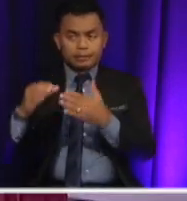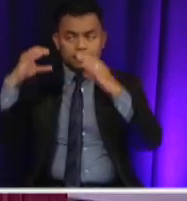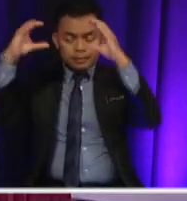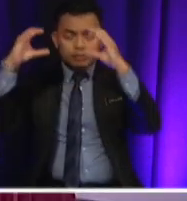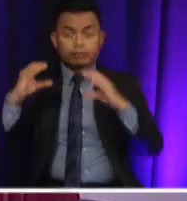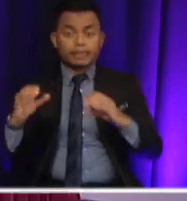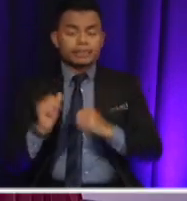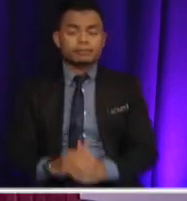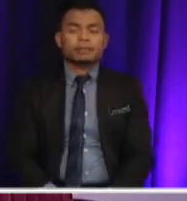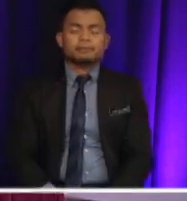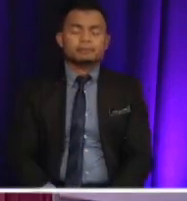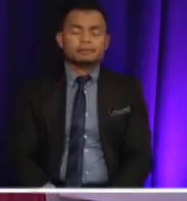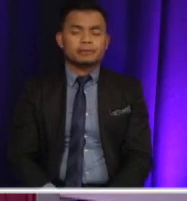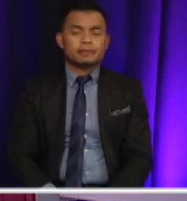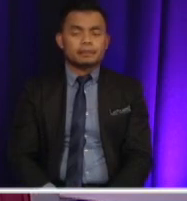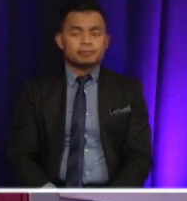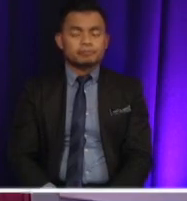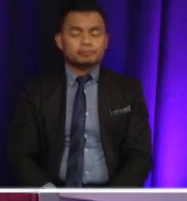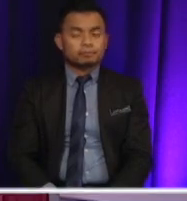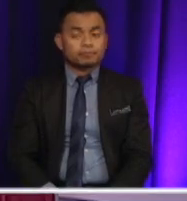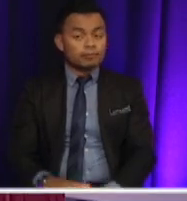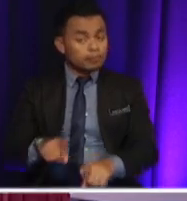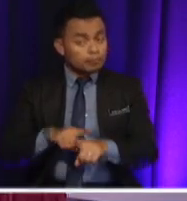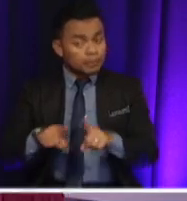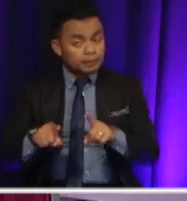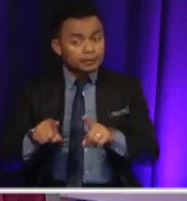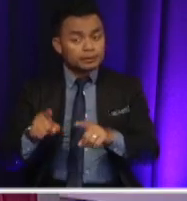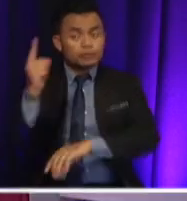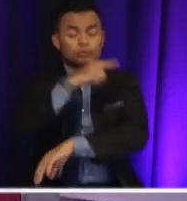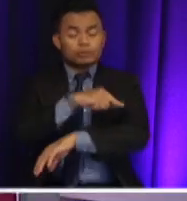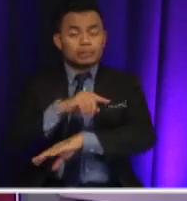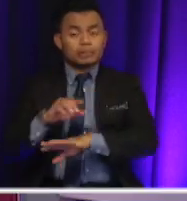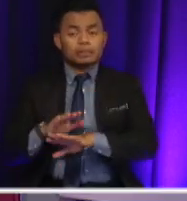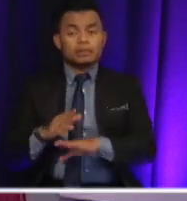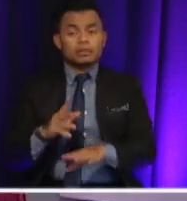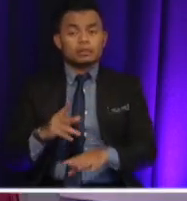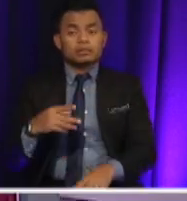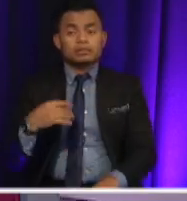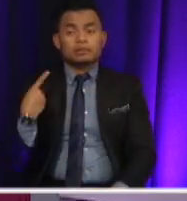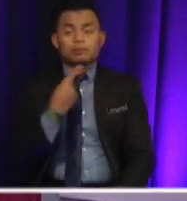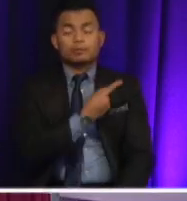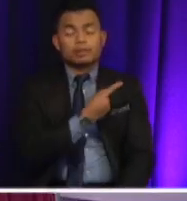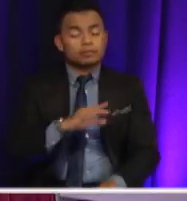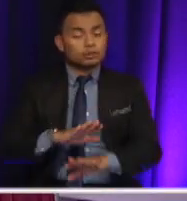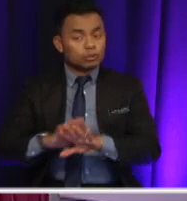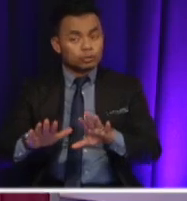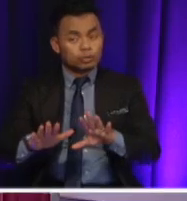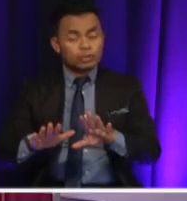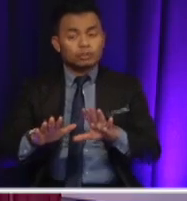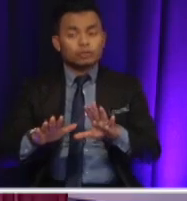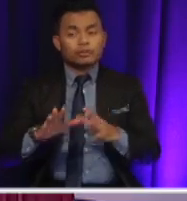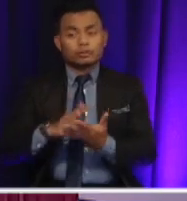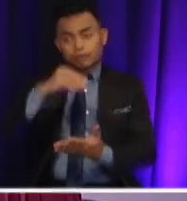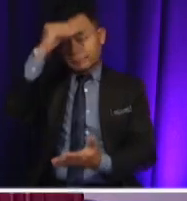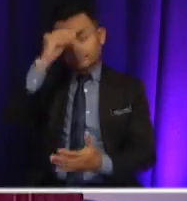learning a sonnet today, I'm not going to explain what a sonnet is. Maybe you guys at home can try and do some research on yourself to find out